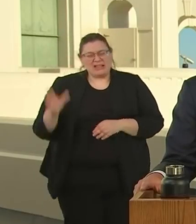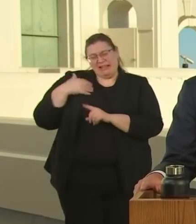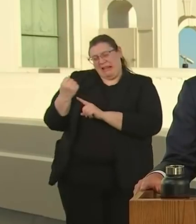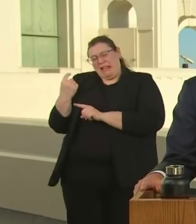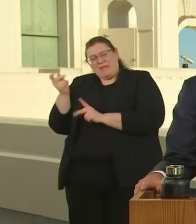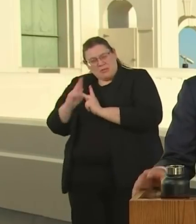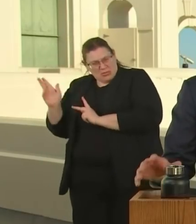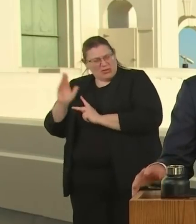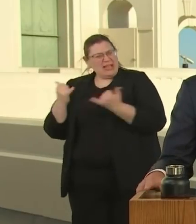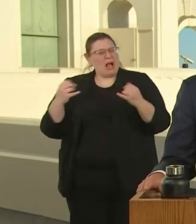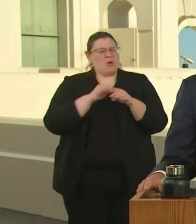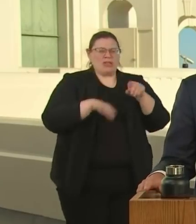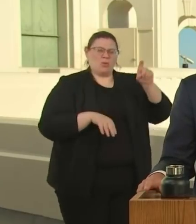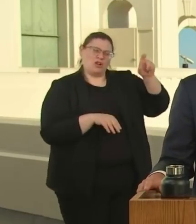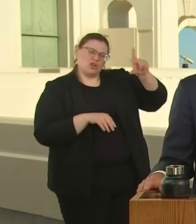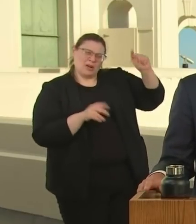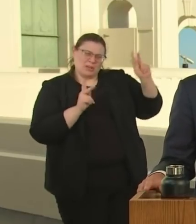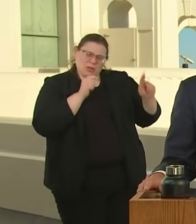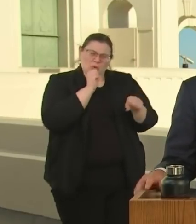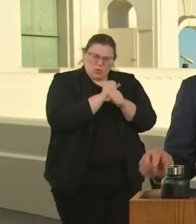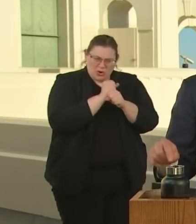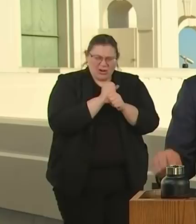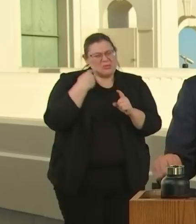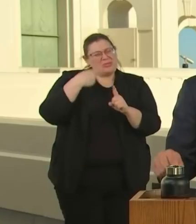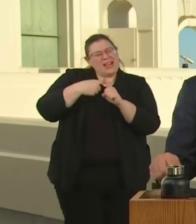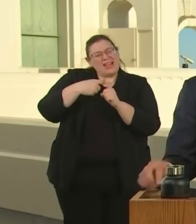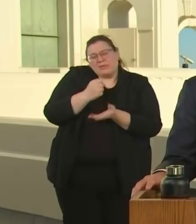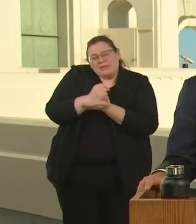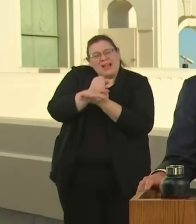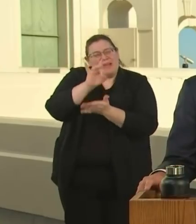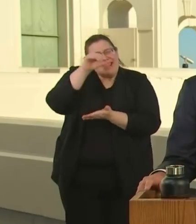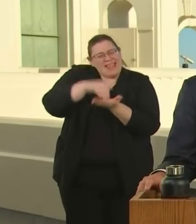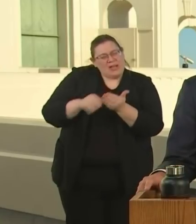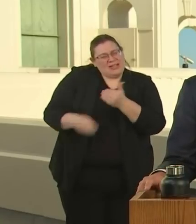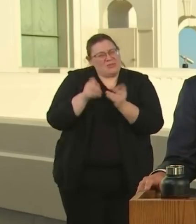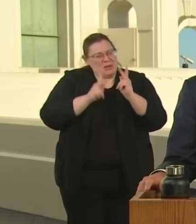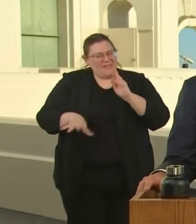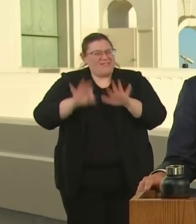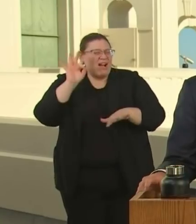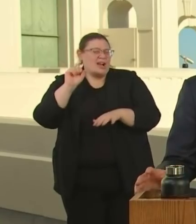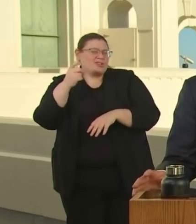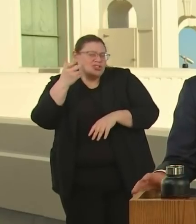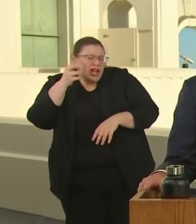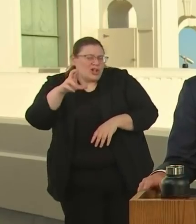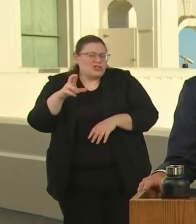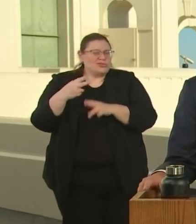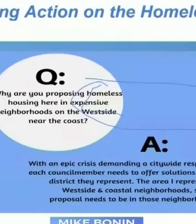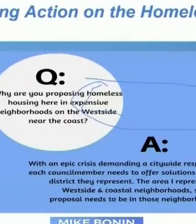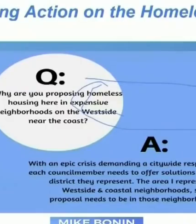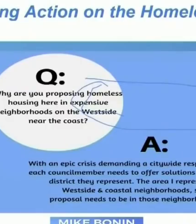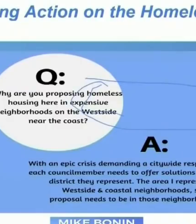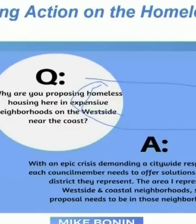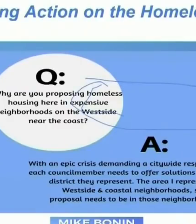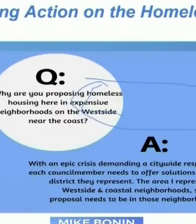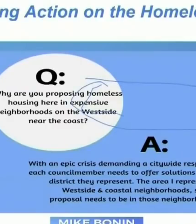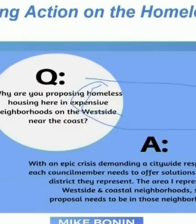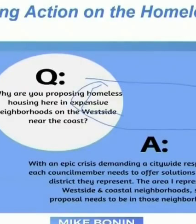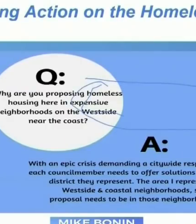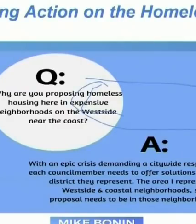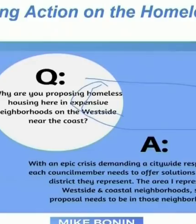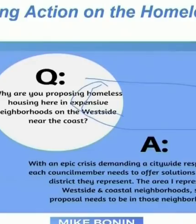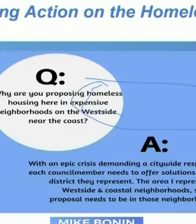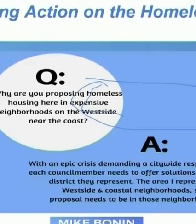today. We helped 8,000 additional people this past year get into shelters and hotels through Project Roomkey. Earlier this month, an